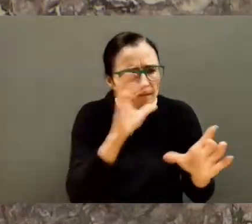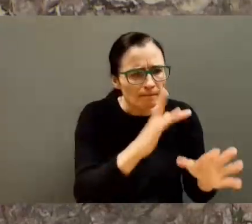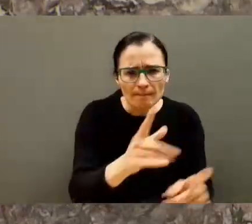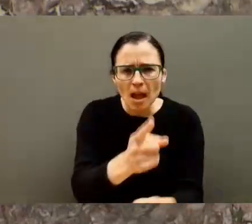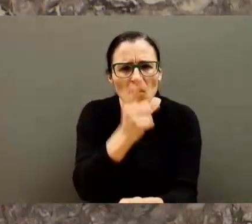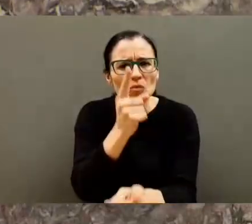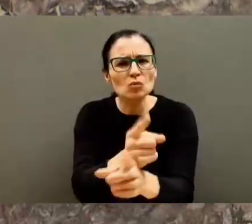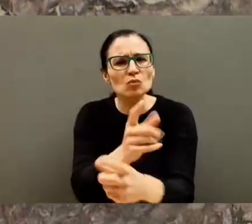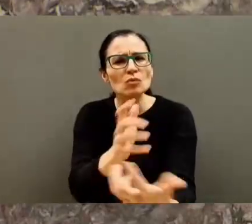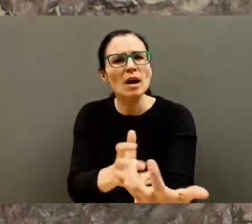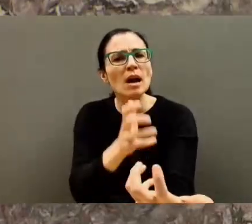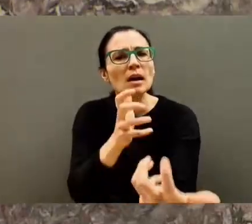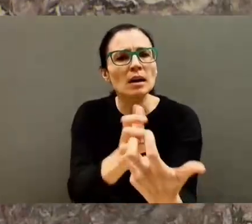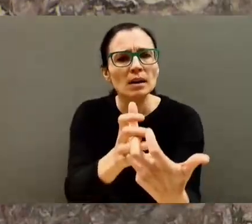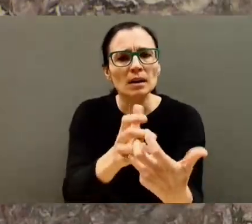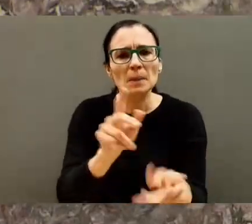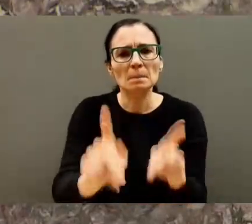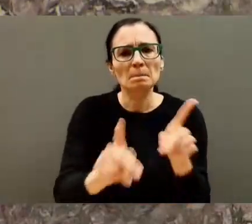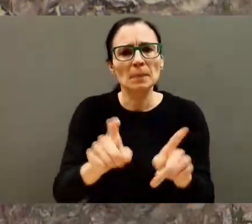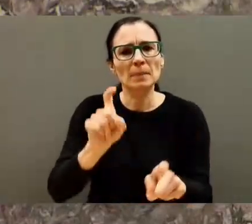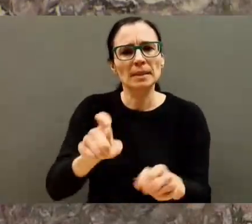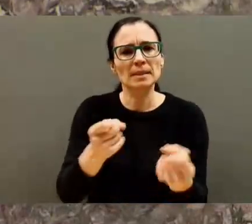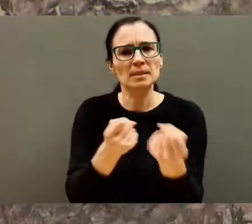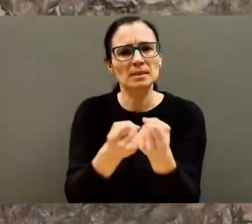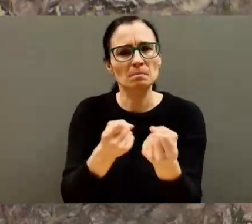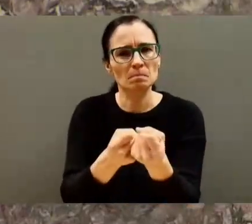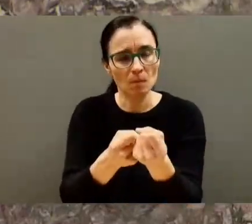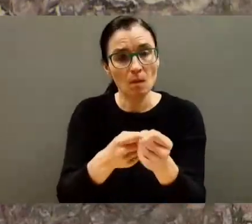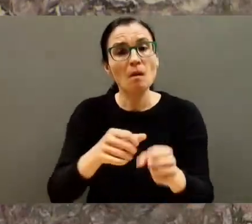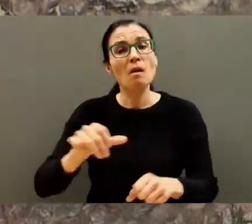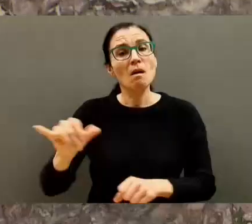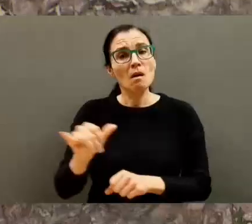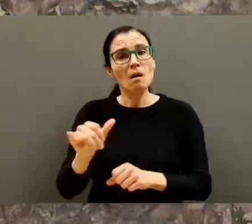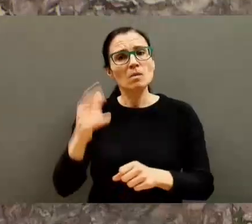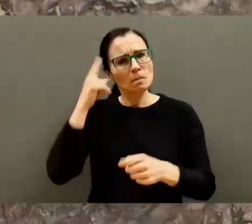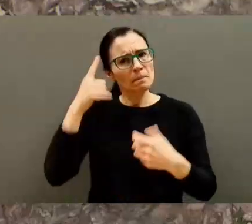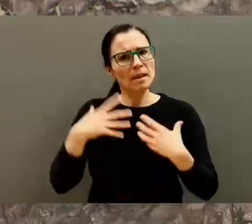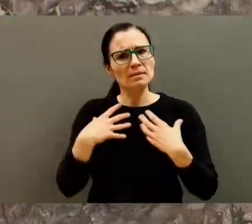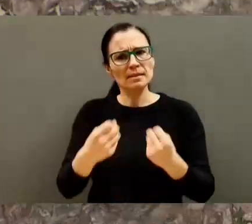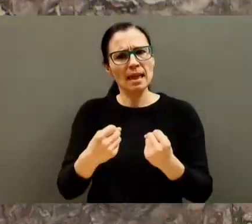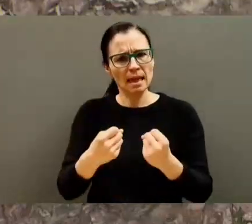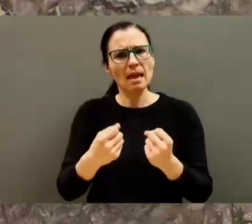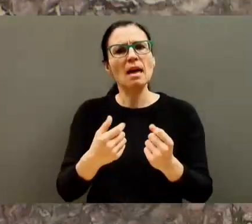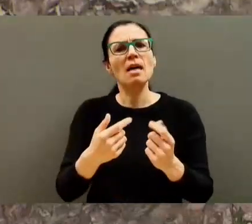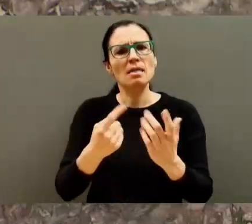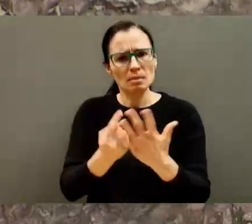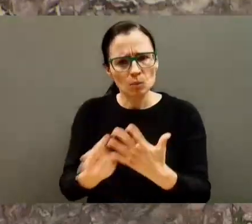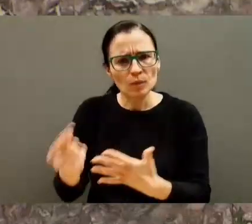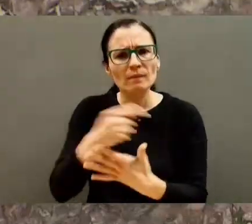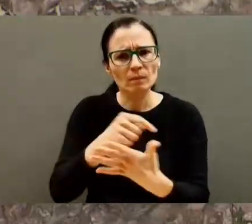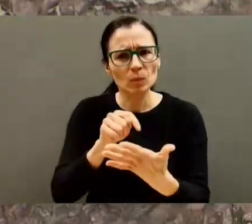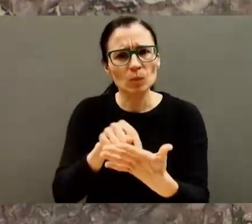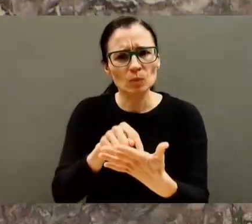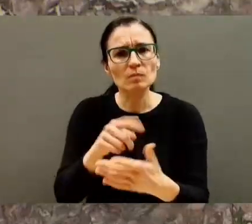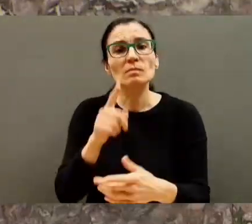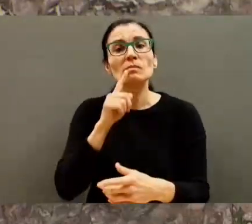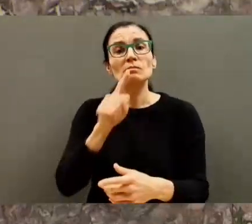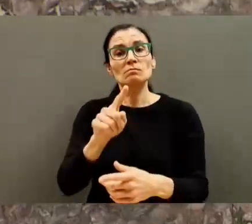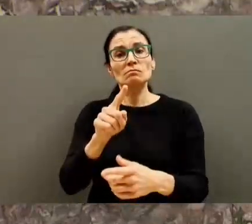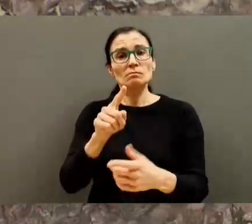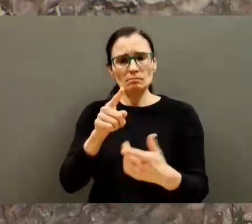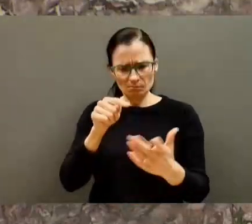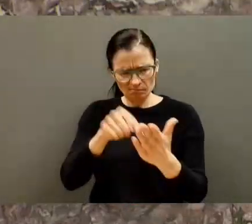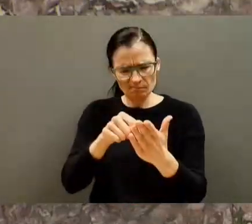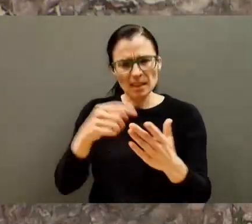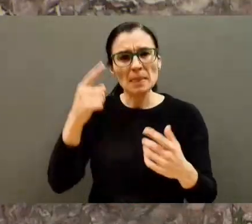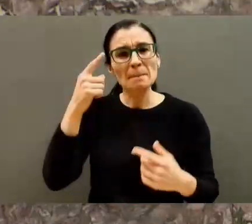initiating a review and a modernization of the Mental Health Act. Mr. Speaker, I've directed my staff to come back to me with the options